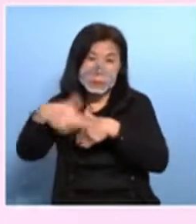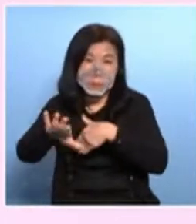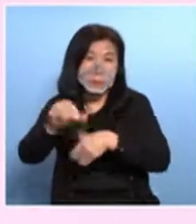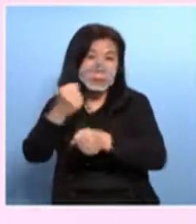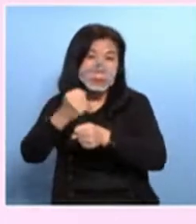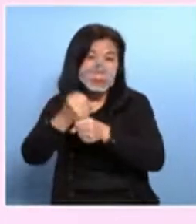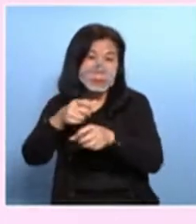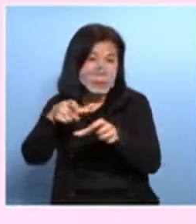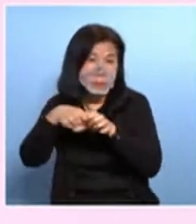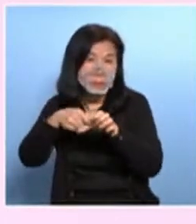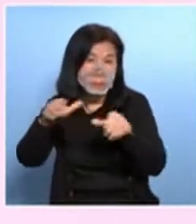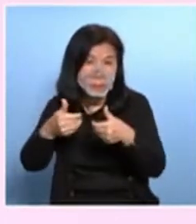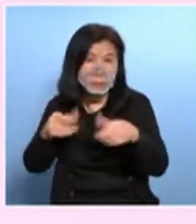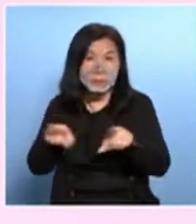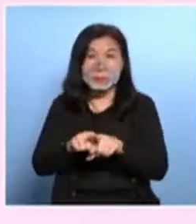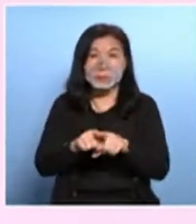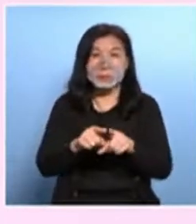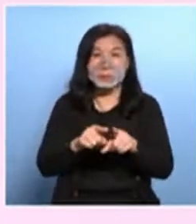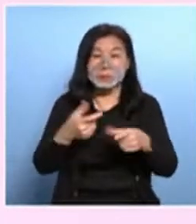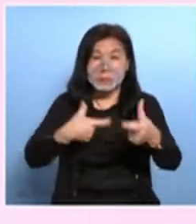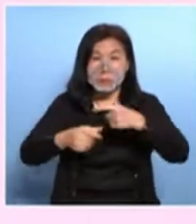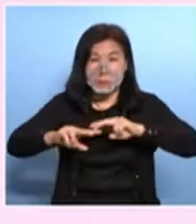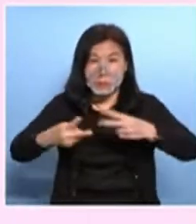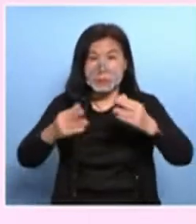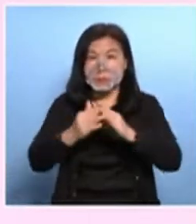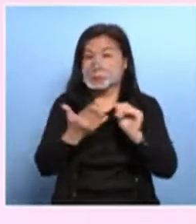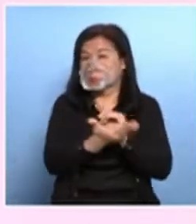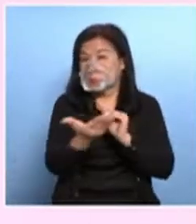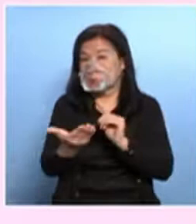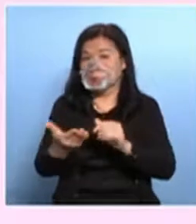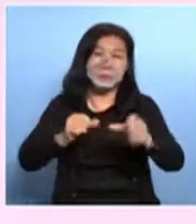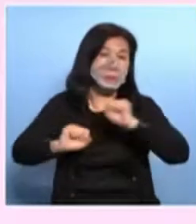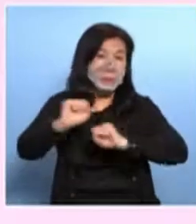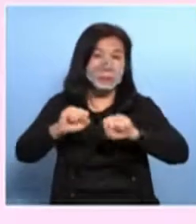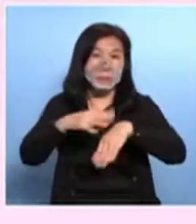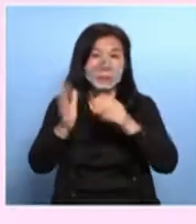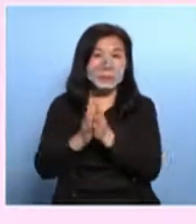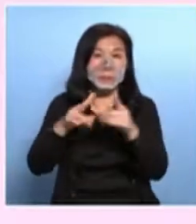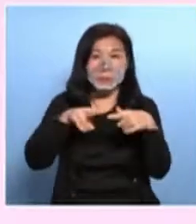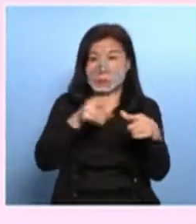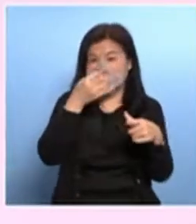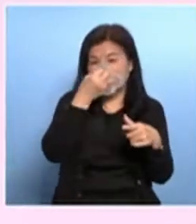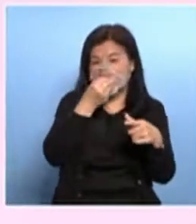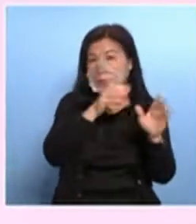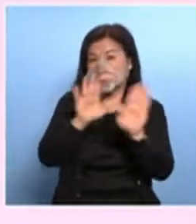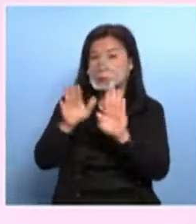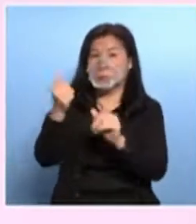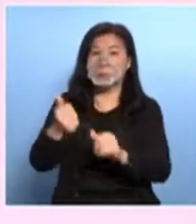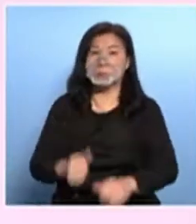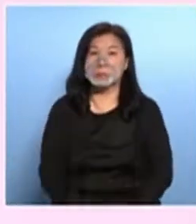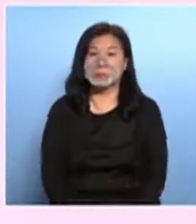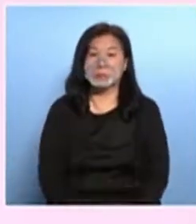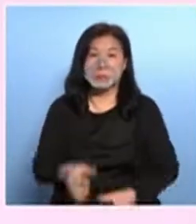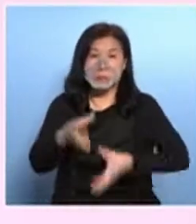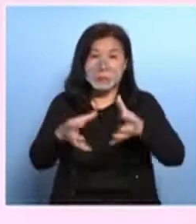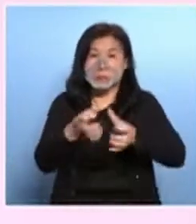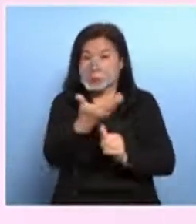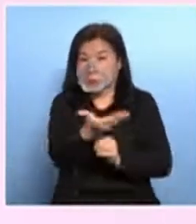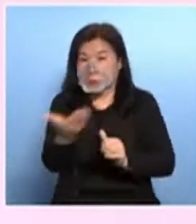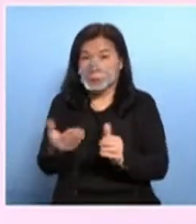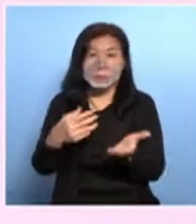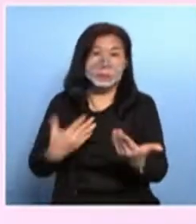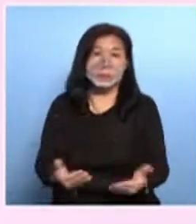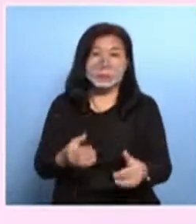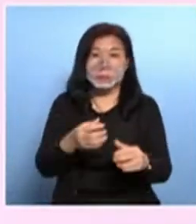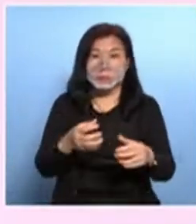Moreover, it will actively develop digital platforms to help Hong Kong enterprises explore business opportunities and develop overseas markets. The TDC will